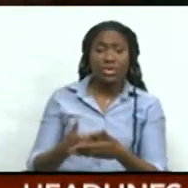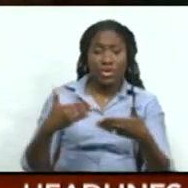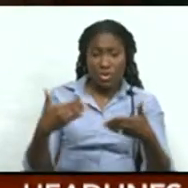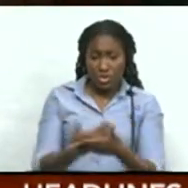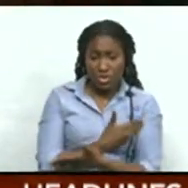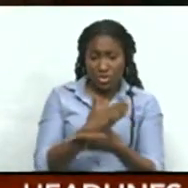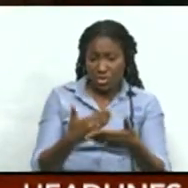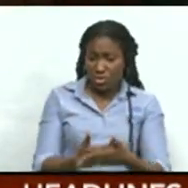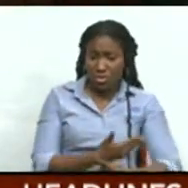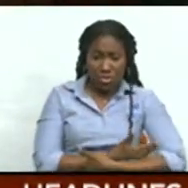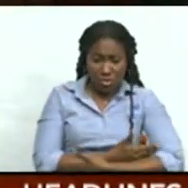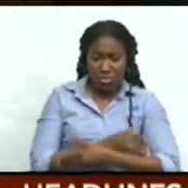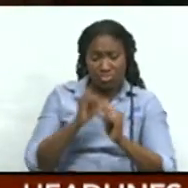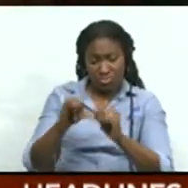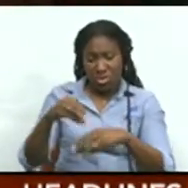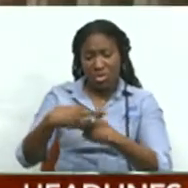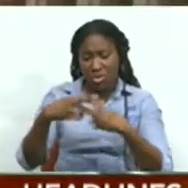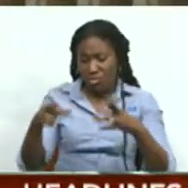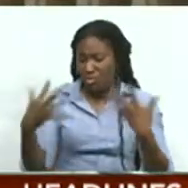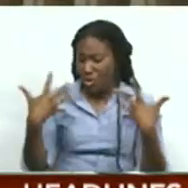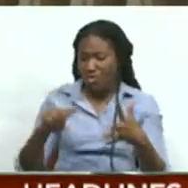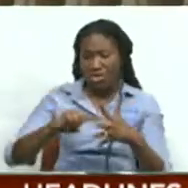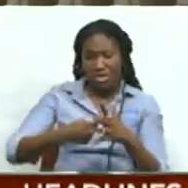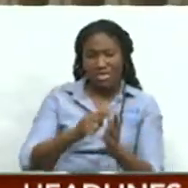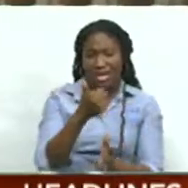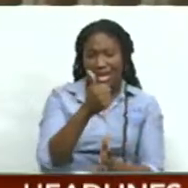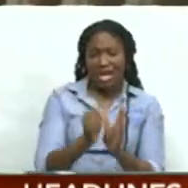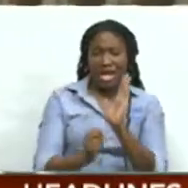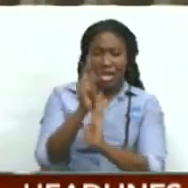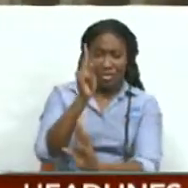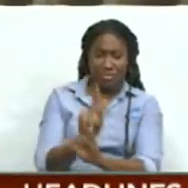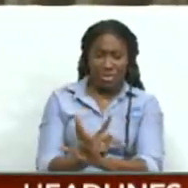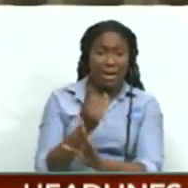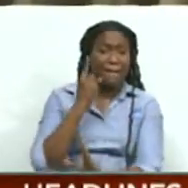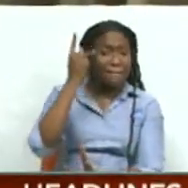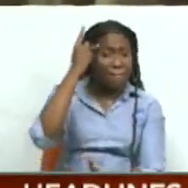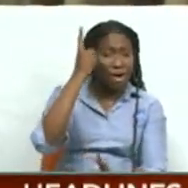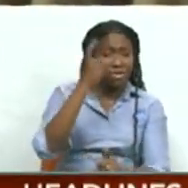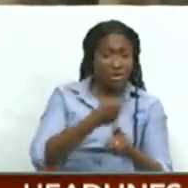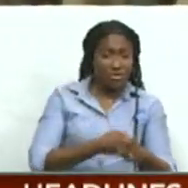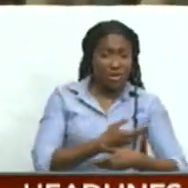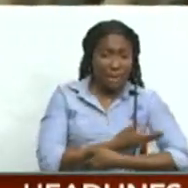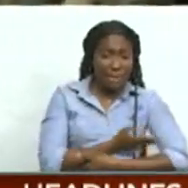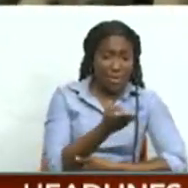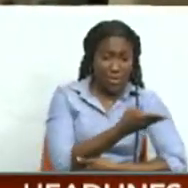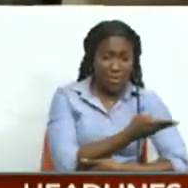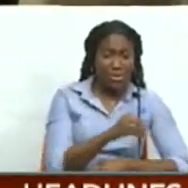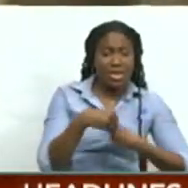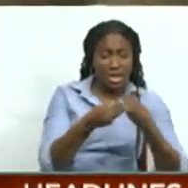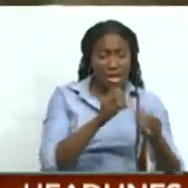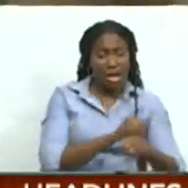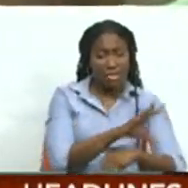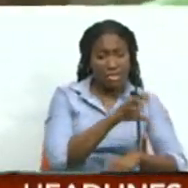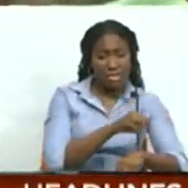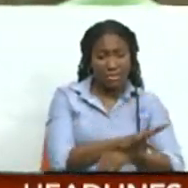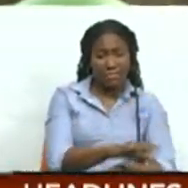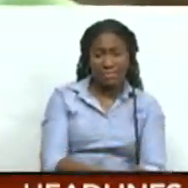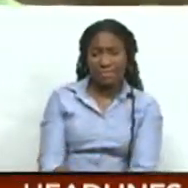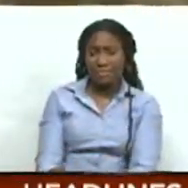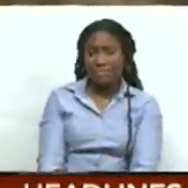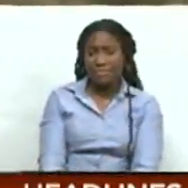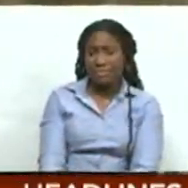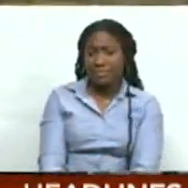Wednesday, 10th April. The minister said the parents of the dead babies have been offered bereavement counseling. Akash Samaru, CNC3